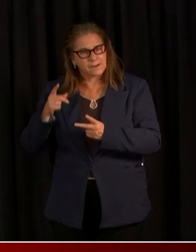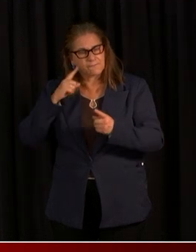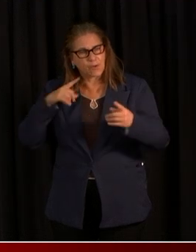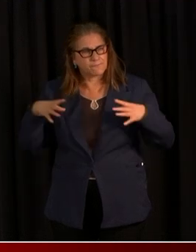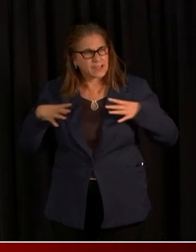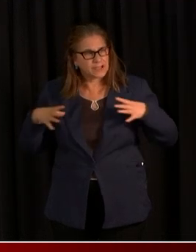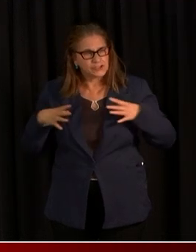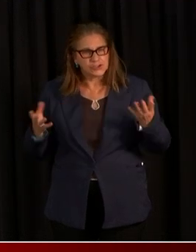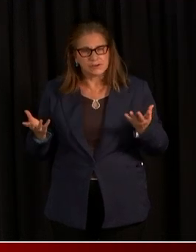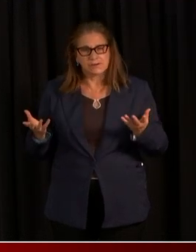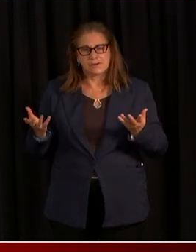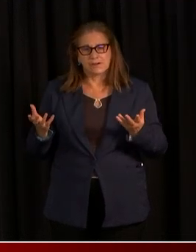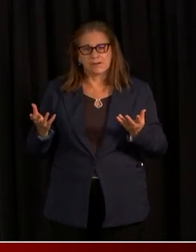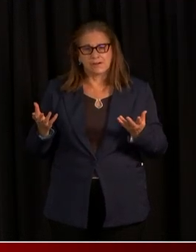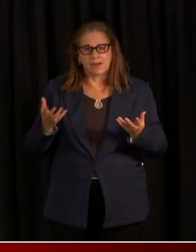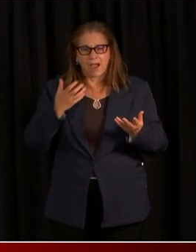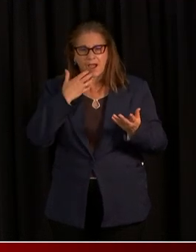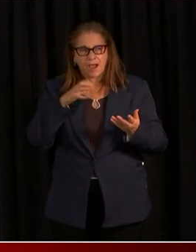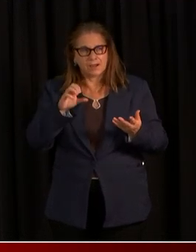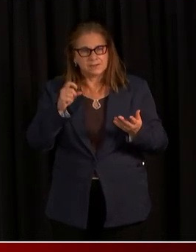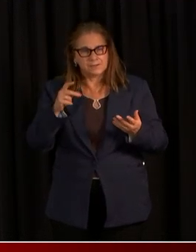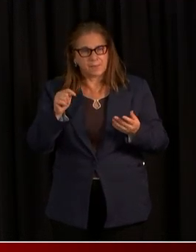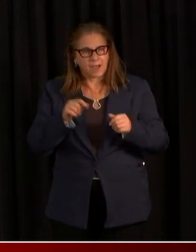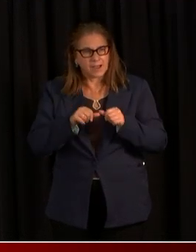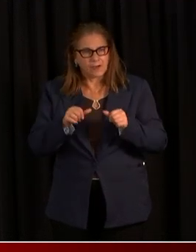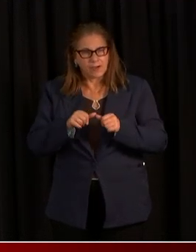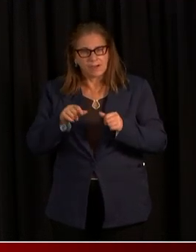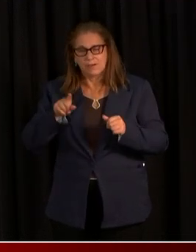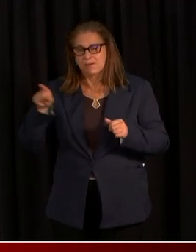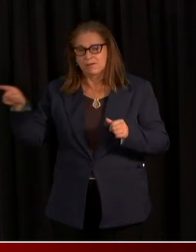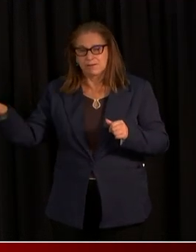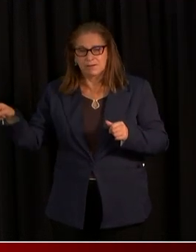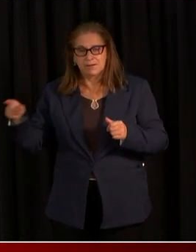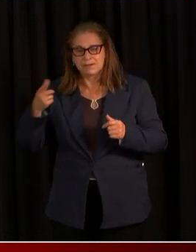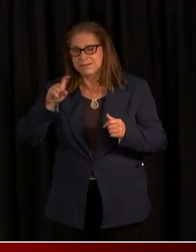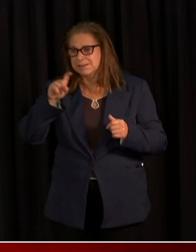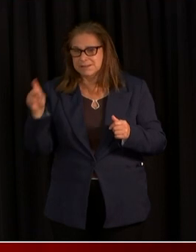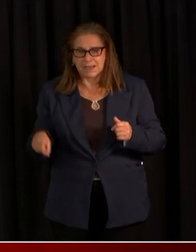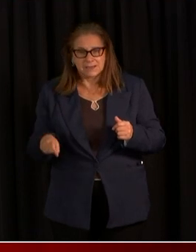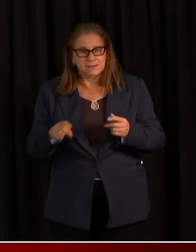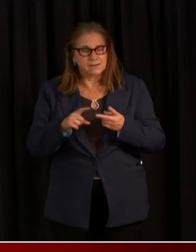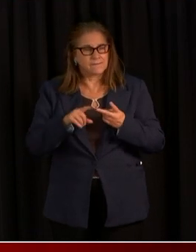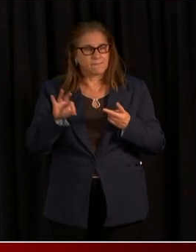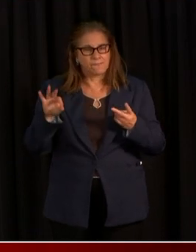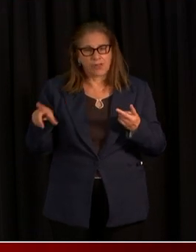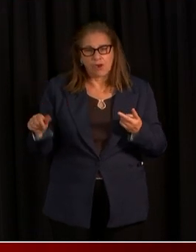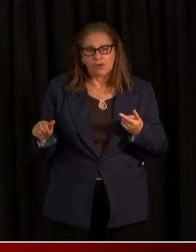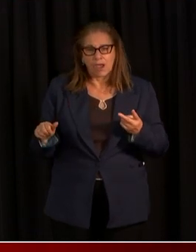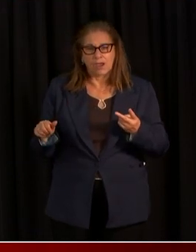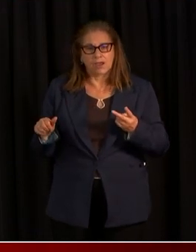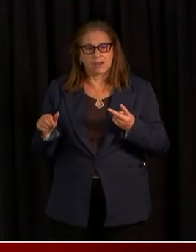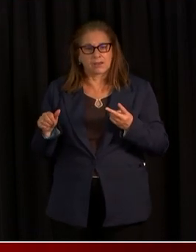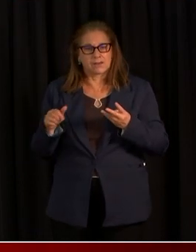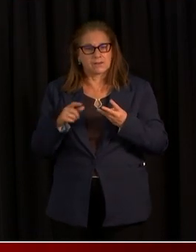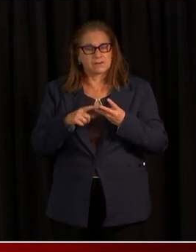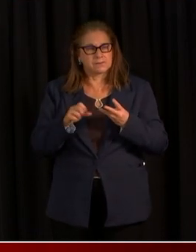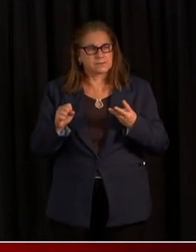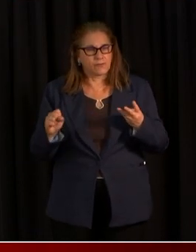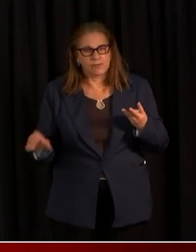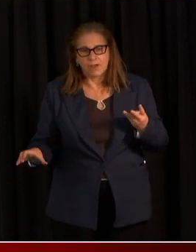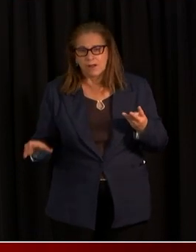vacations in hotspot areas, including Texas, Florida, the Carolinas, and even